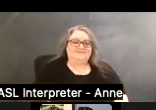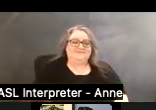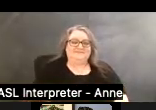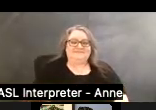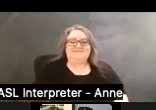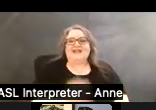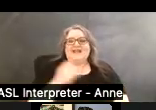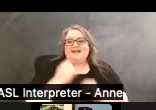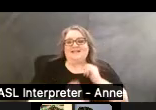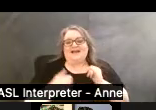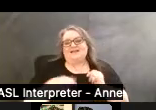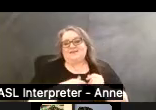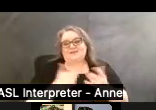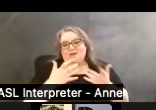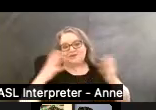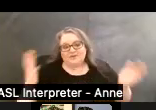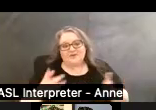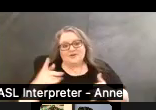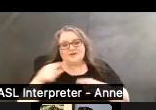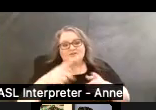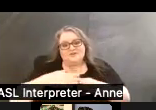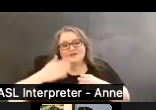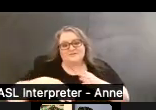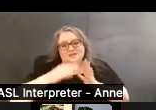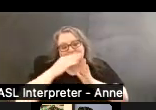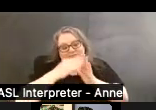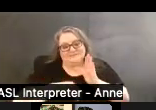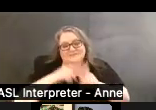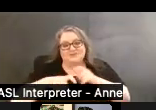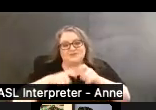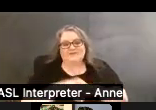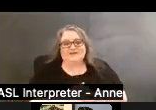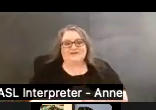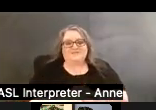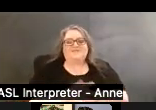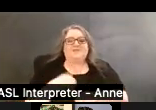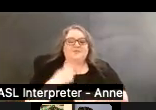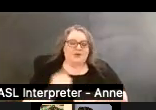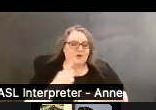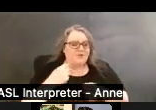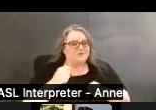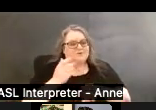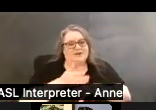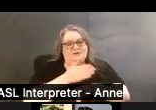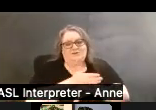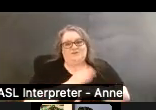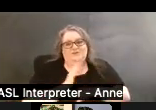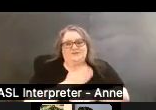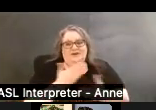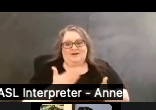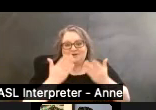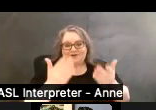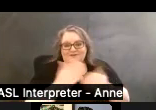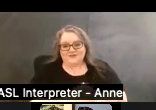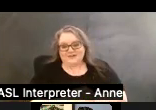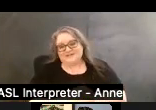And lastly, we just want to encourage you to complete our survey. We are always trying to improve our offerings.